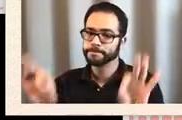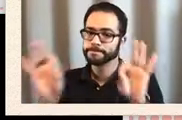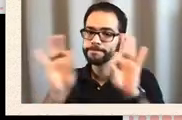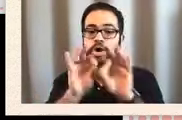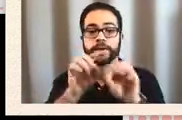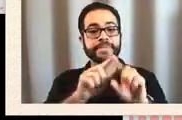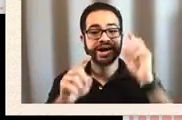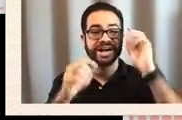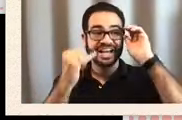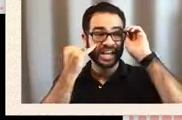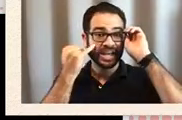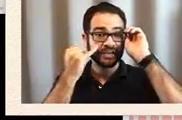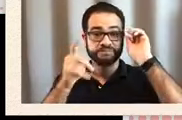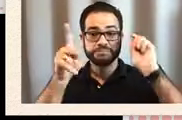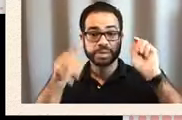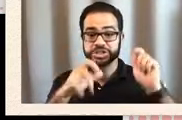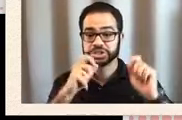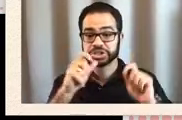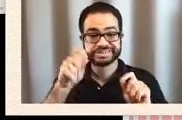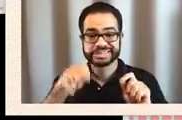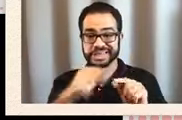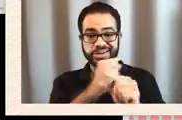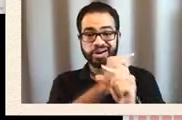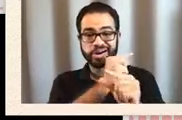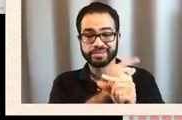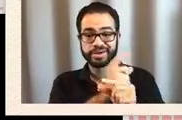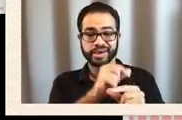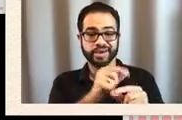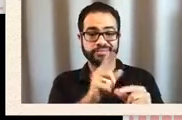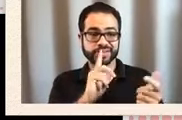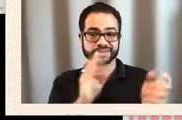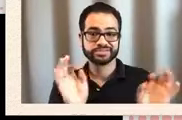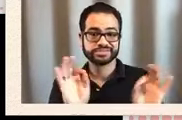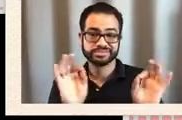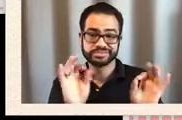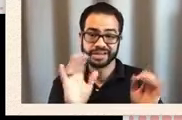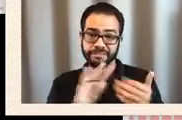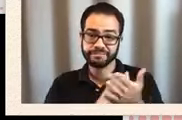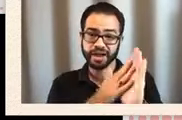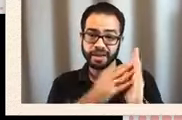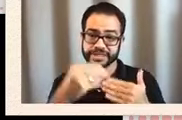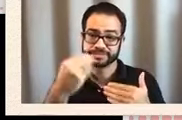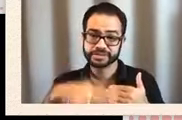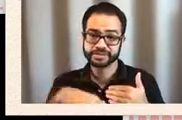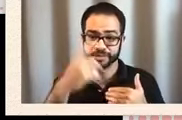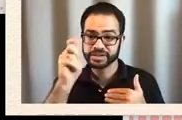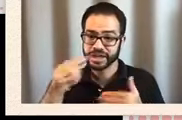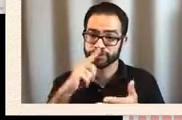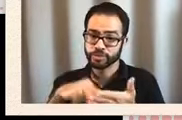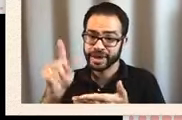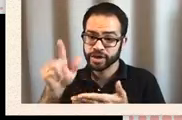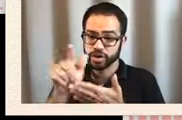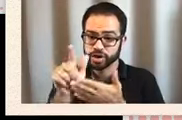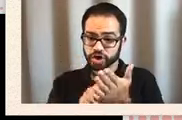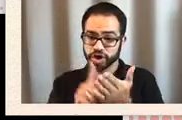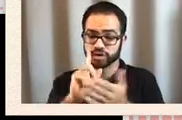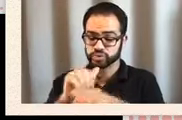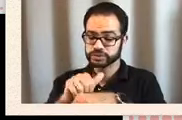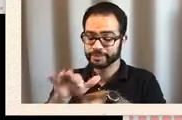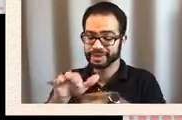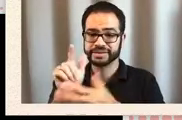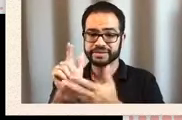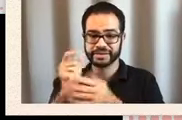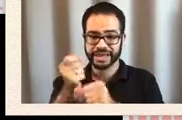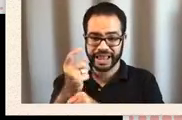guardianship, it can become kind of an onerous thing, and it can get expensive because you need to pay your attorney to submit the annual report. I don't want to